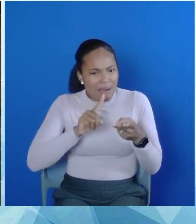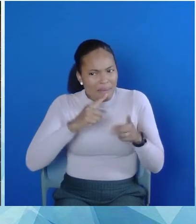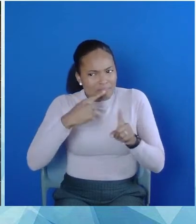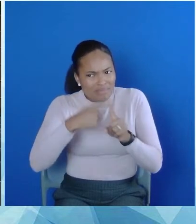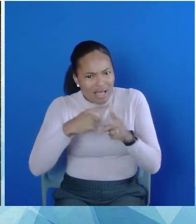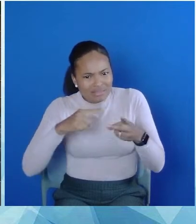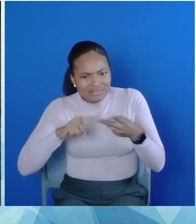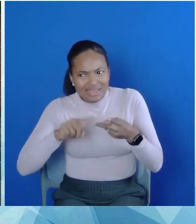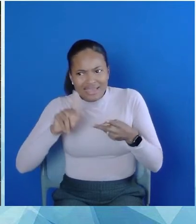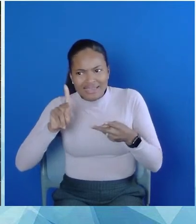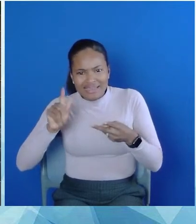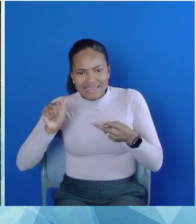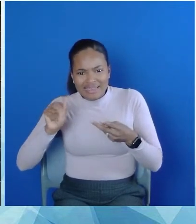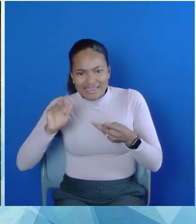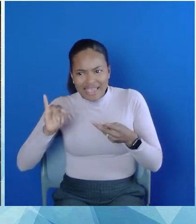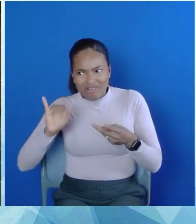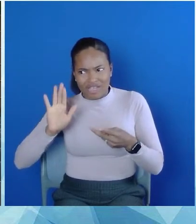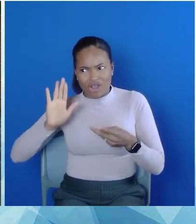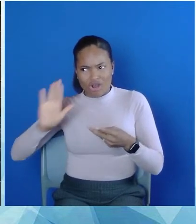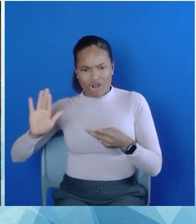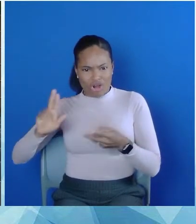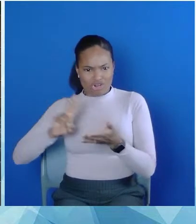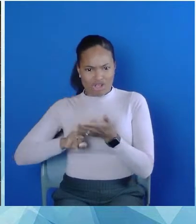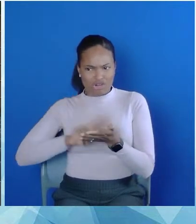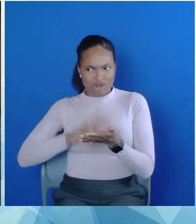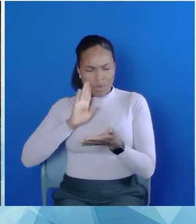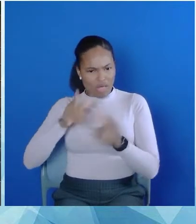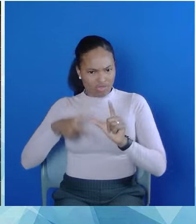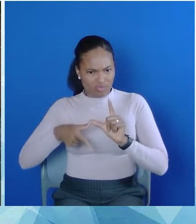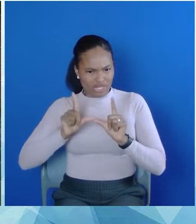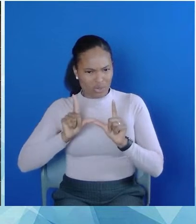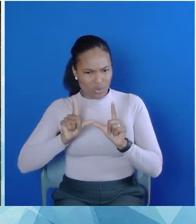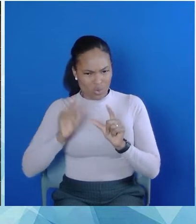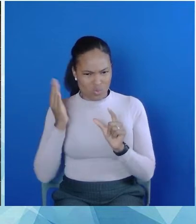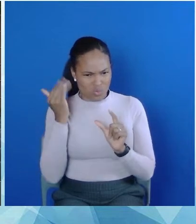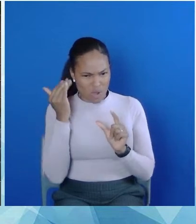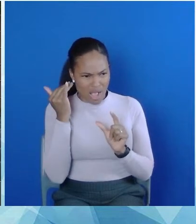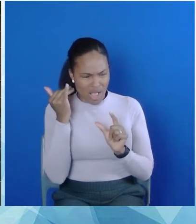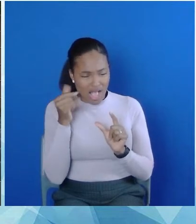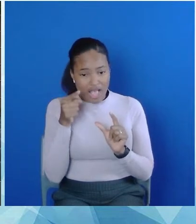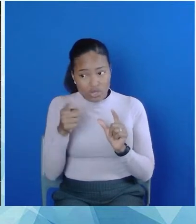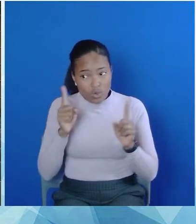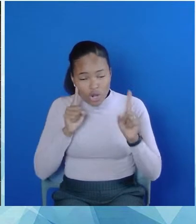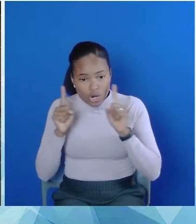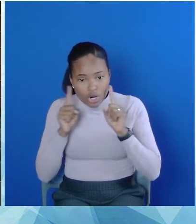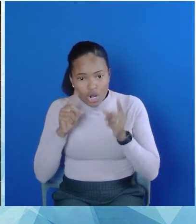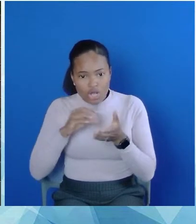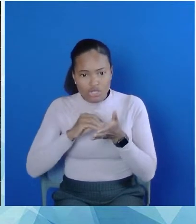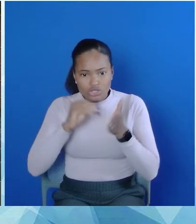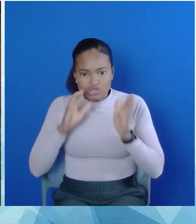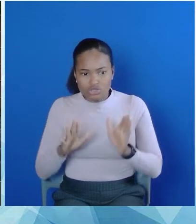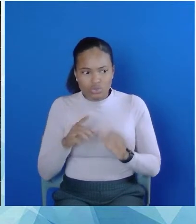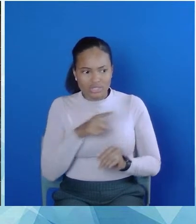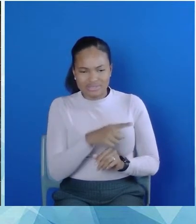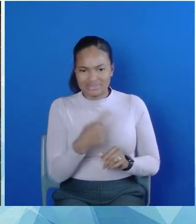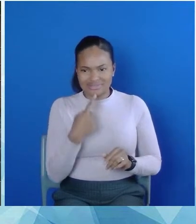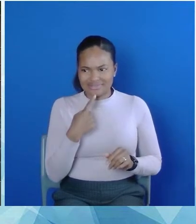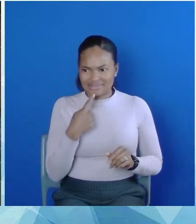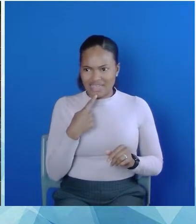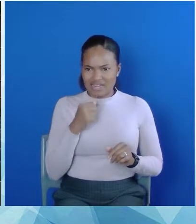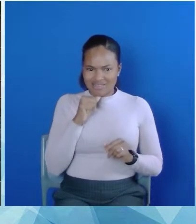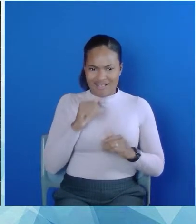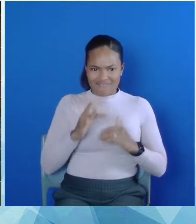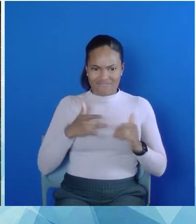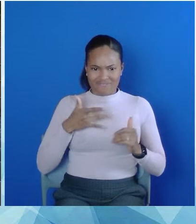As you've heard from the students themselves, they do not feel safe there. We have 3 injunctions against harassments to this